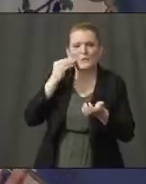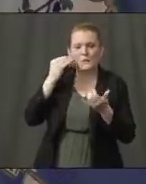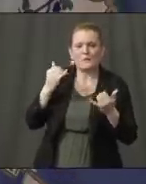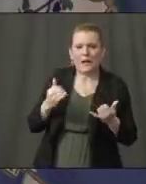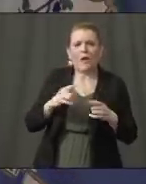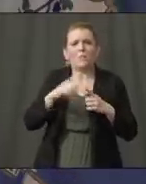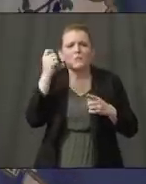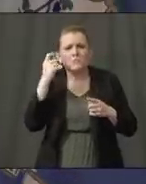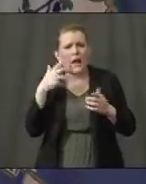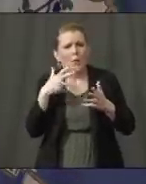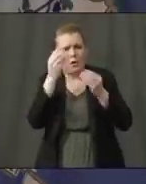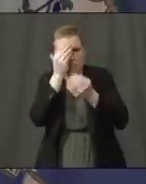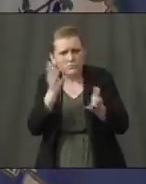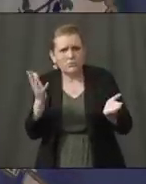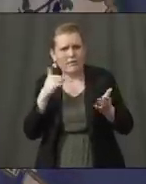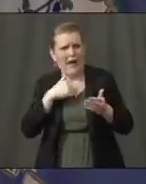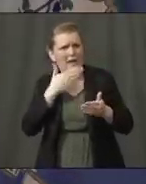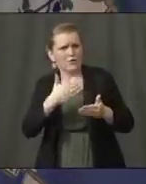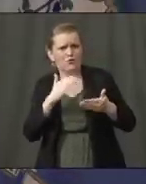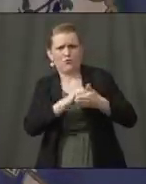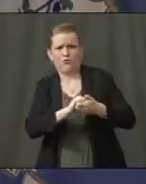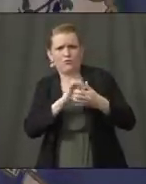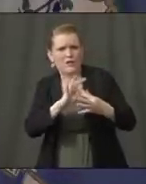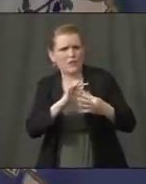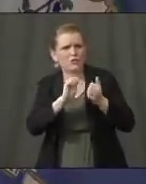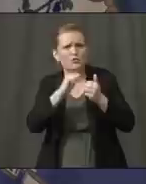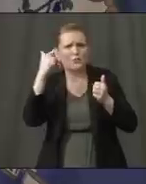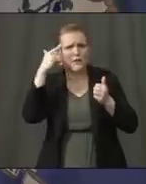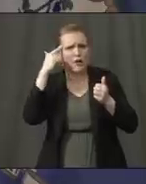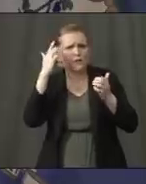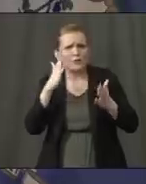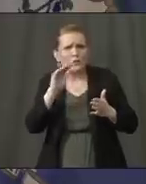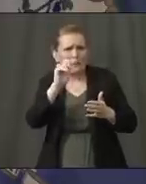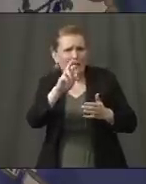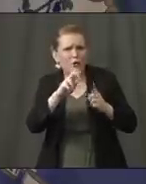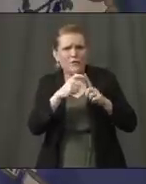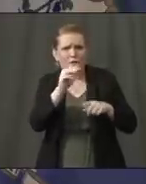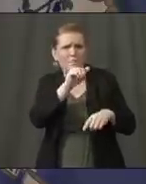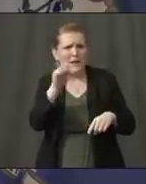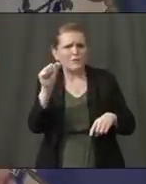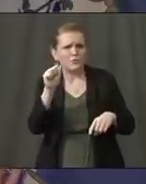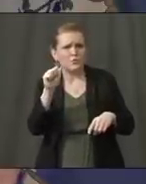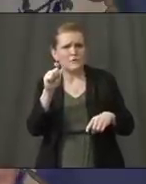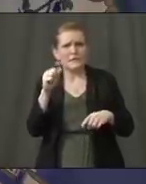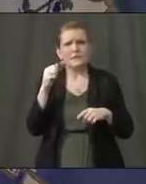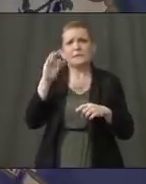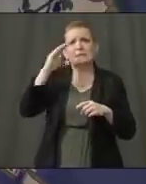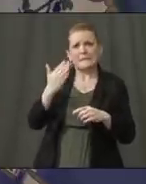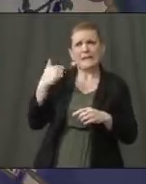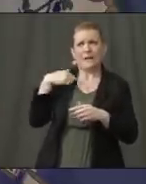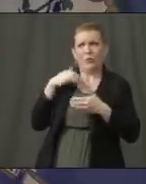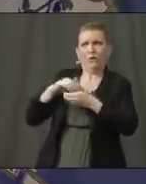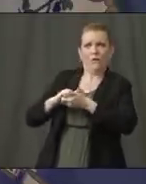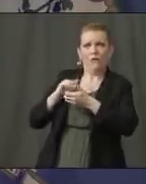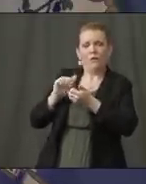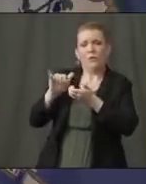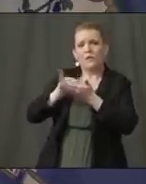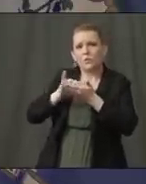early on, given the nature of the pandemic, Southern Connecticut, New York City. Up in the eastern